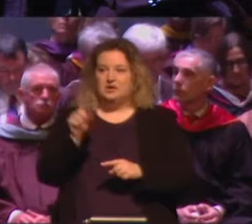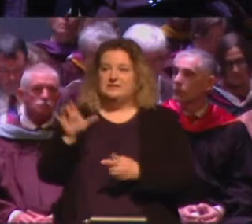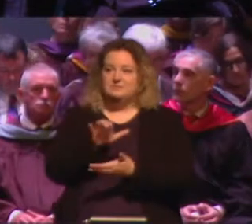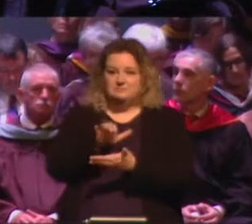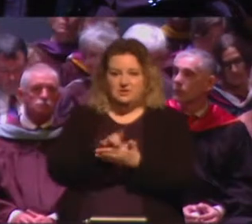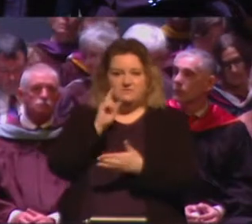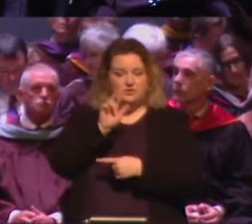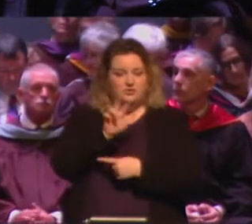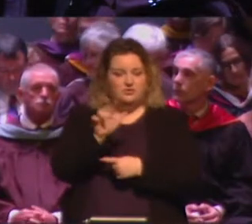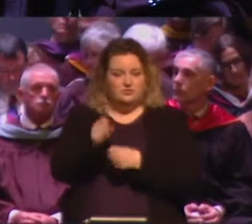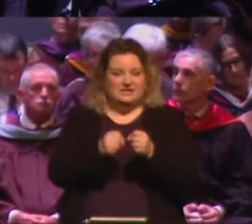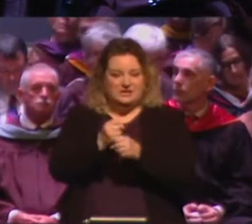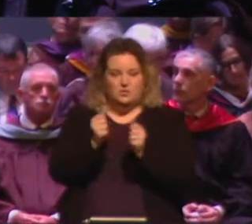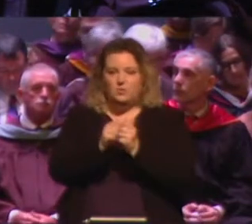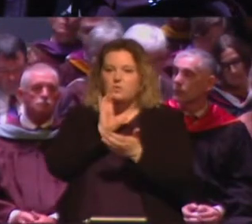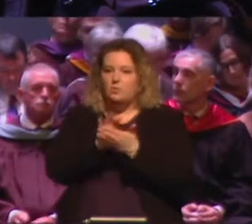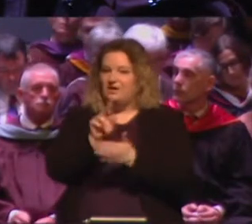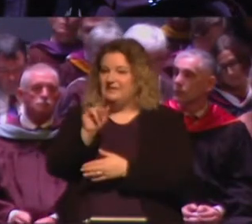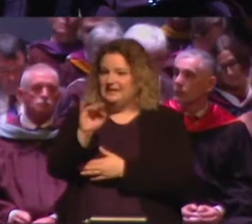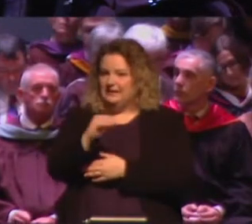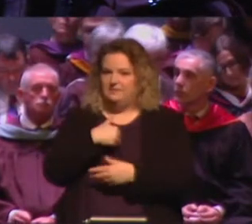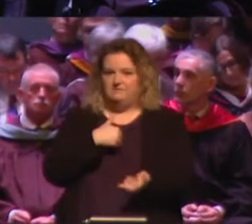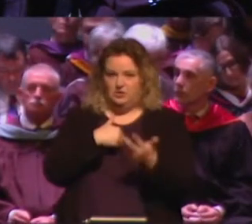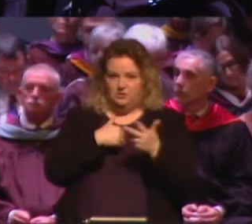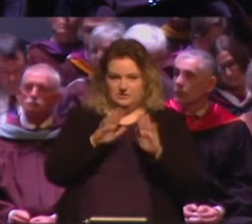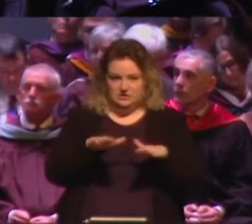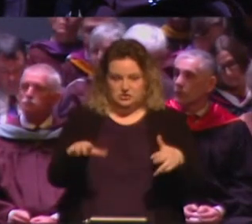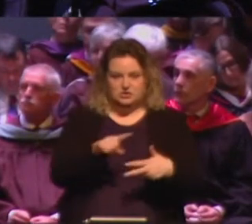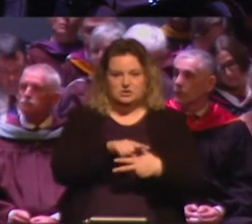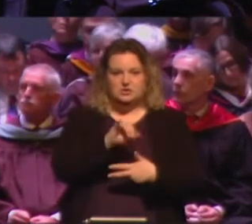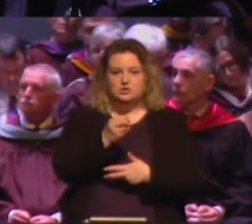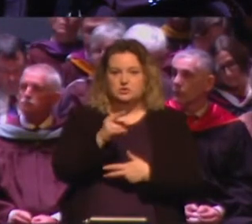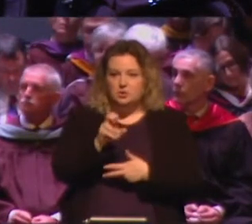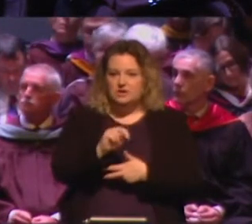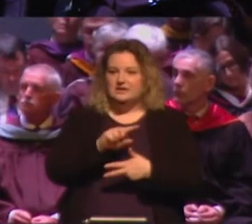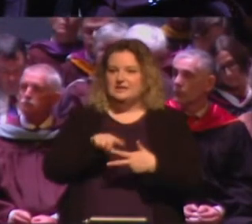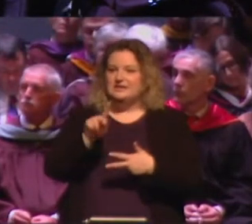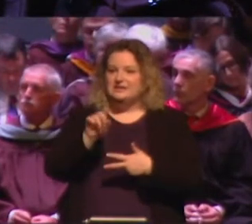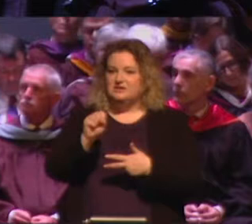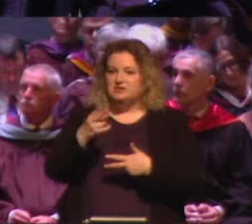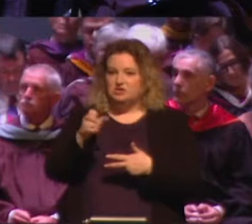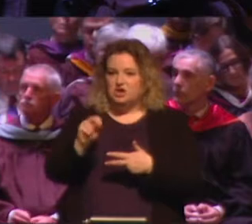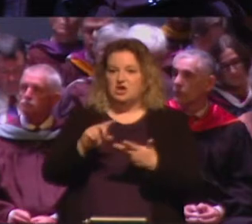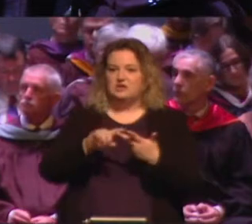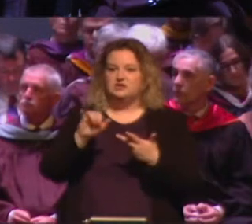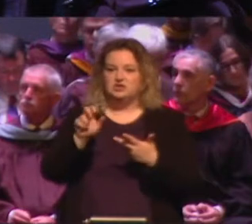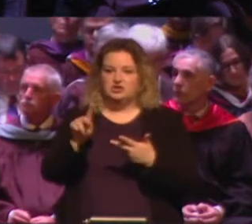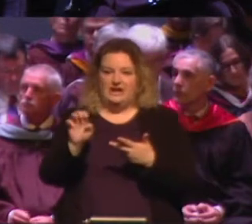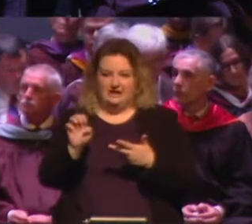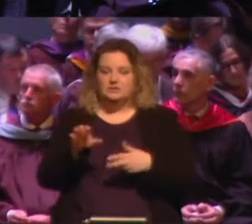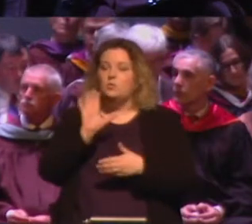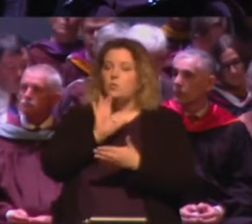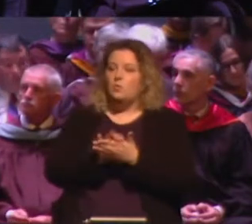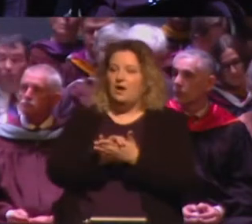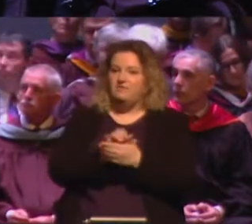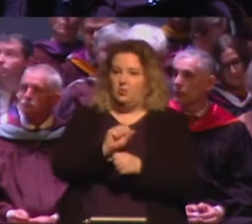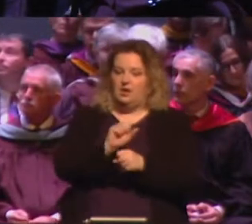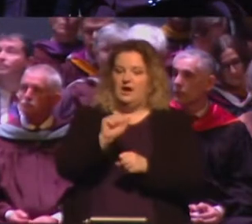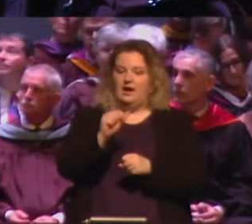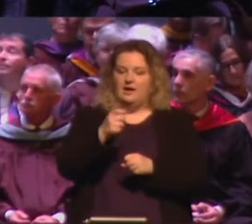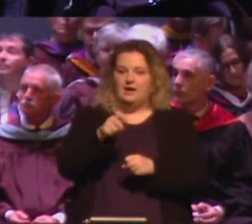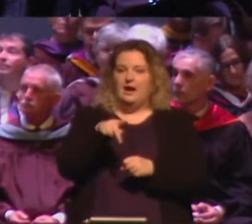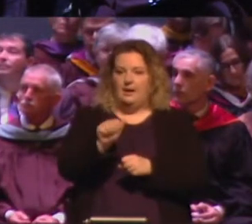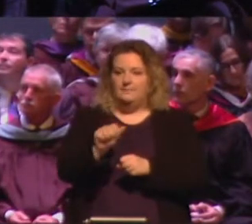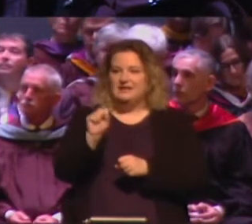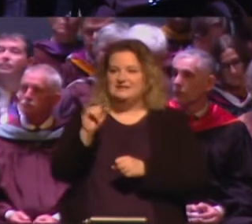33 years. They have 3 children, Jordan, Keyshawn, and Jake. Kim is a caseworker for Agape Senior of